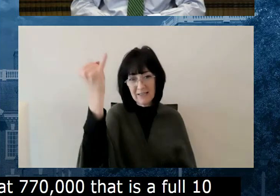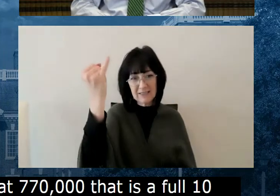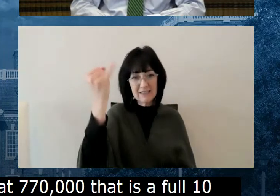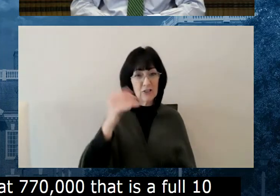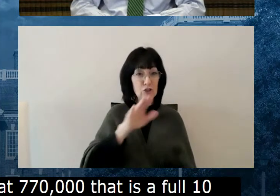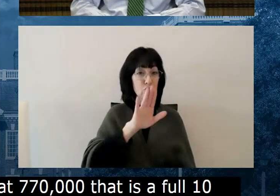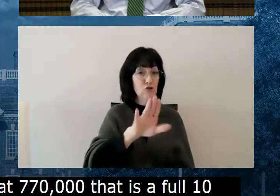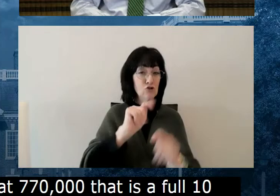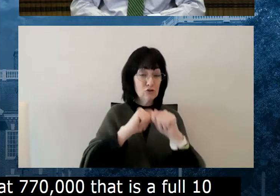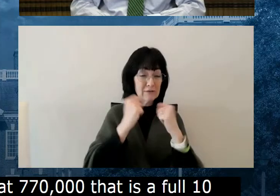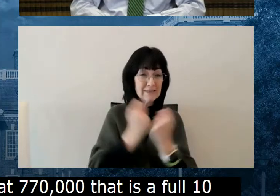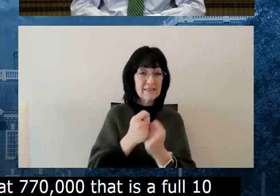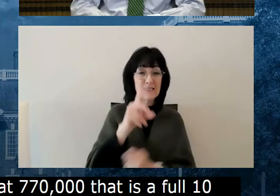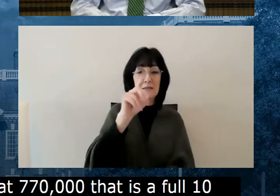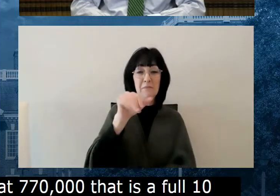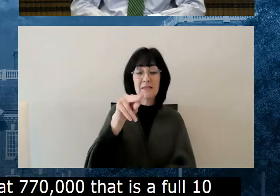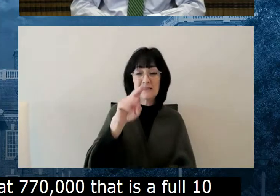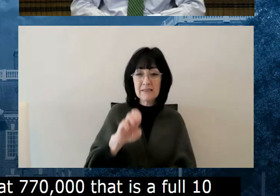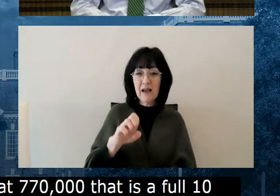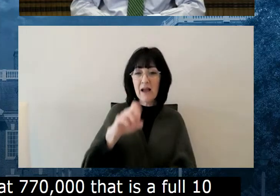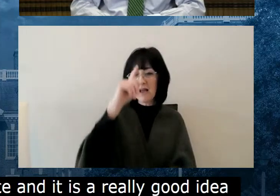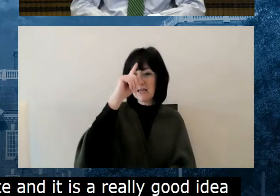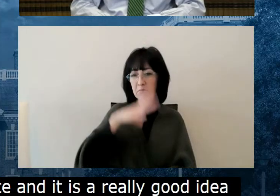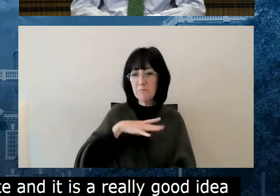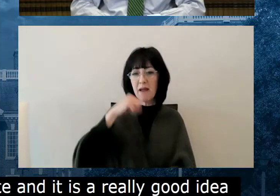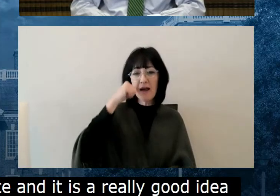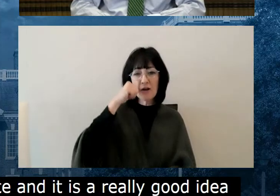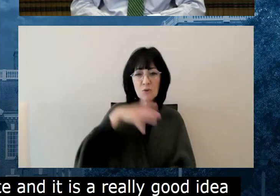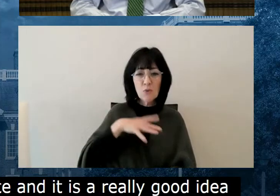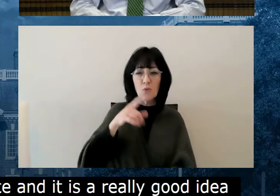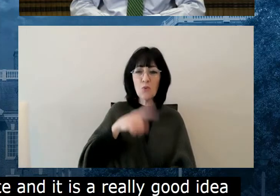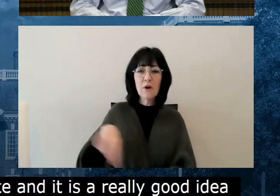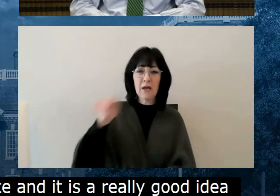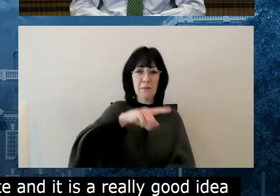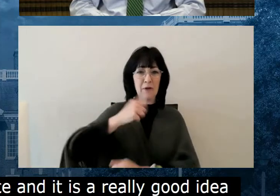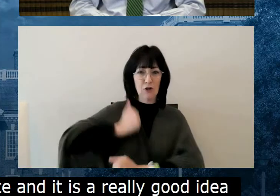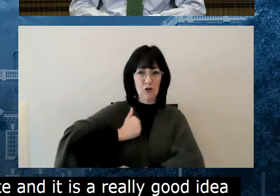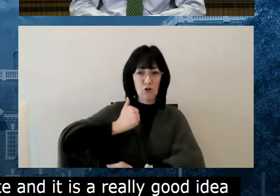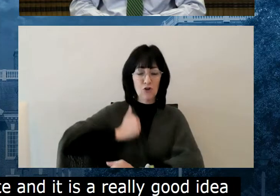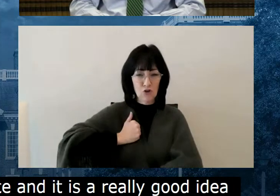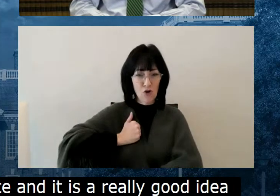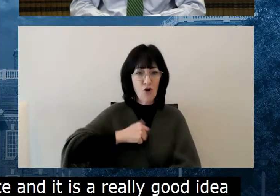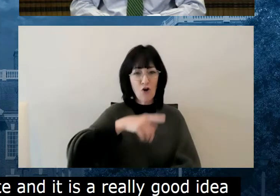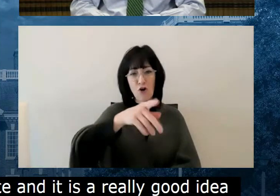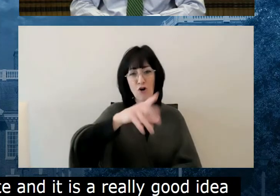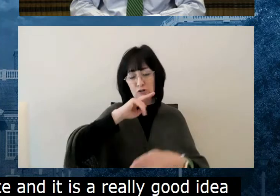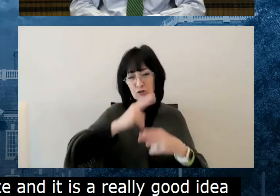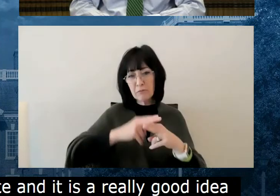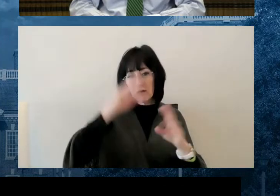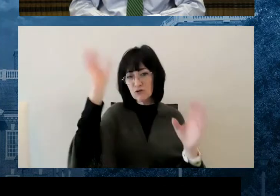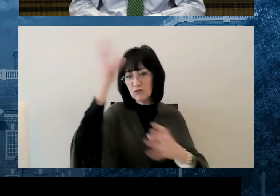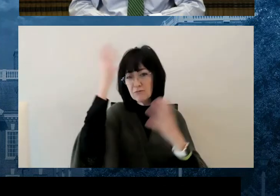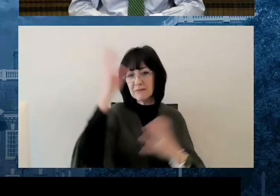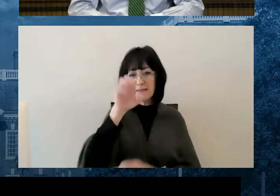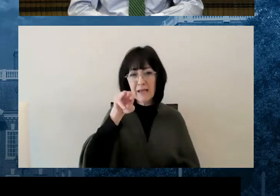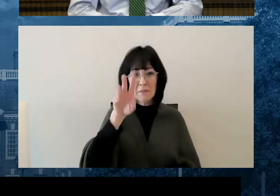great execution, men and women at the Army and Air National Guard. You mentioned the paramedics in the 3 counties came up big. It's just